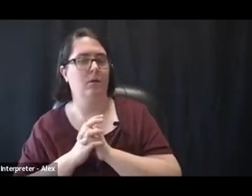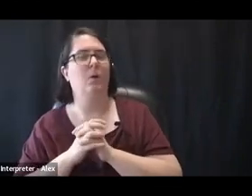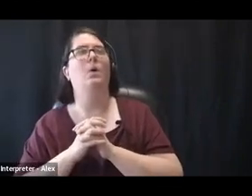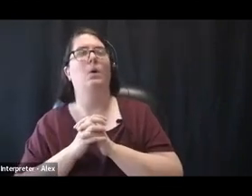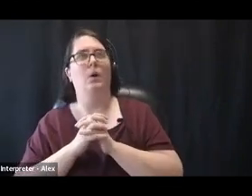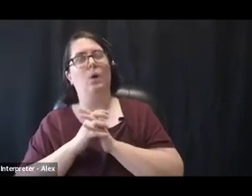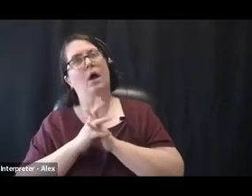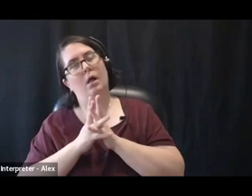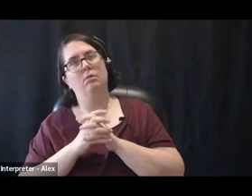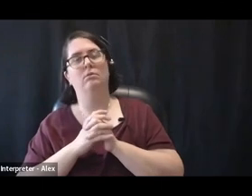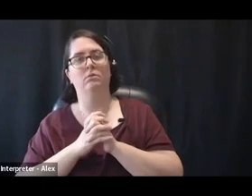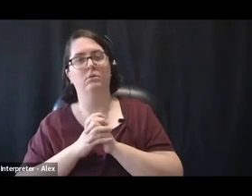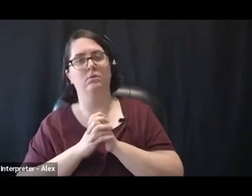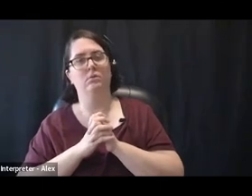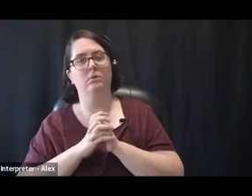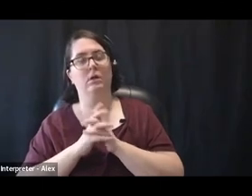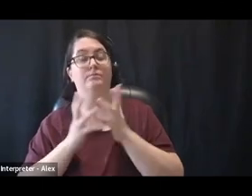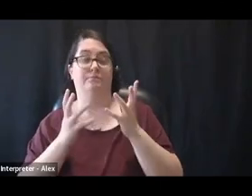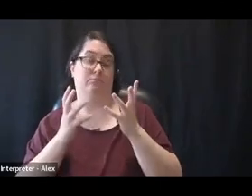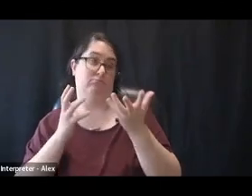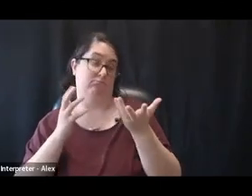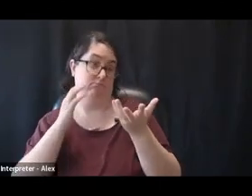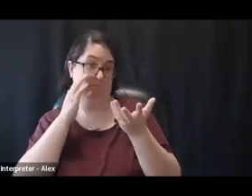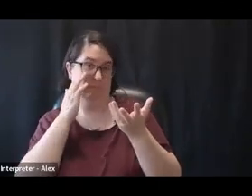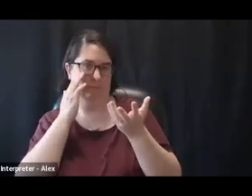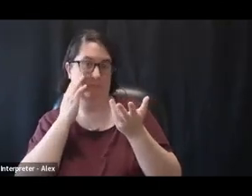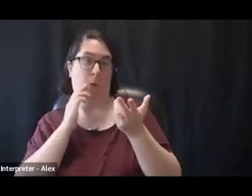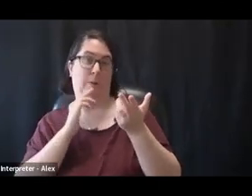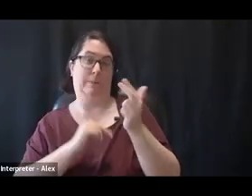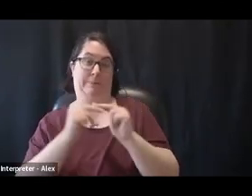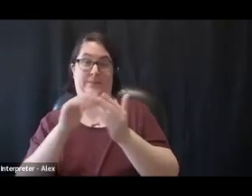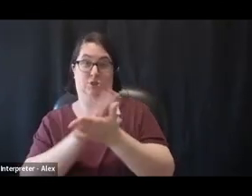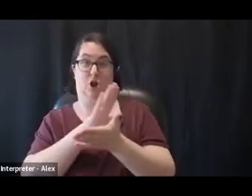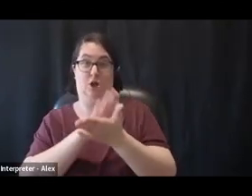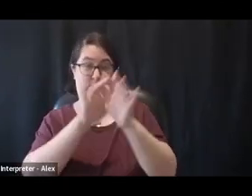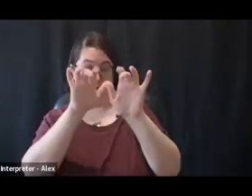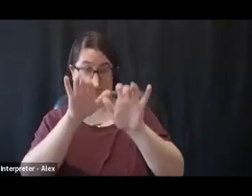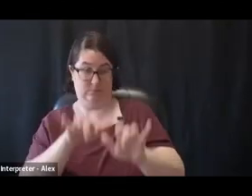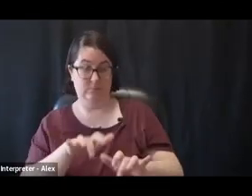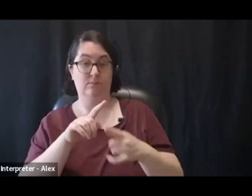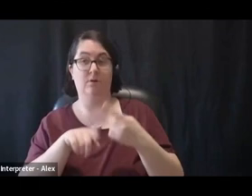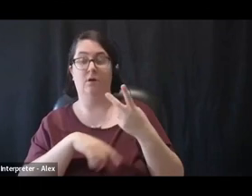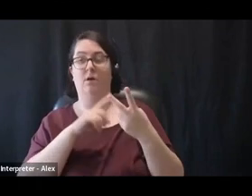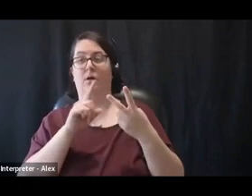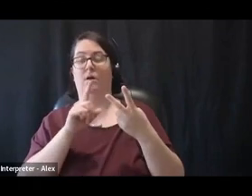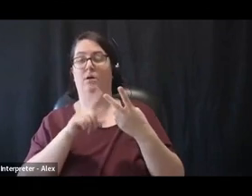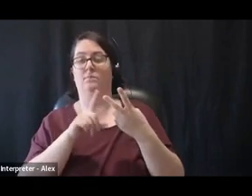Well, I mean, building these documents and building the,